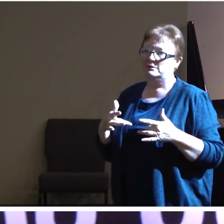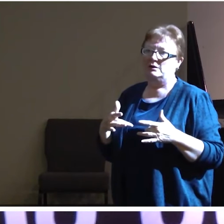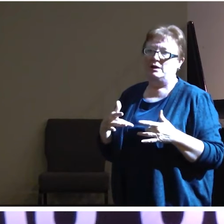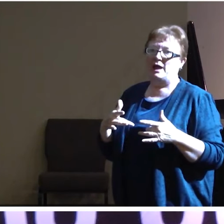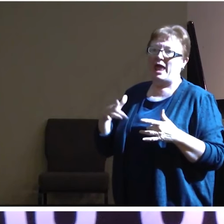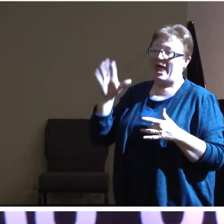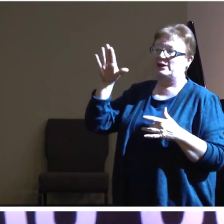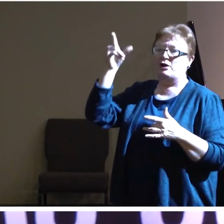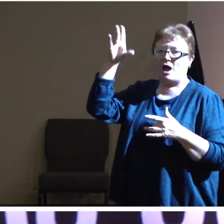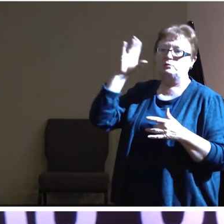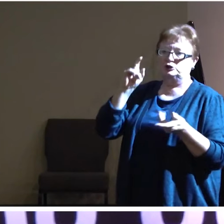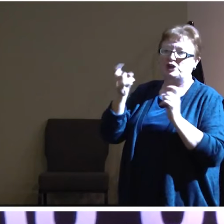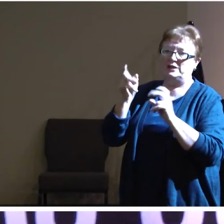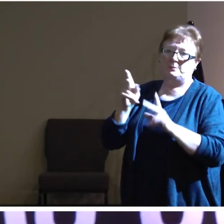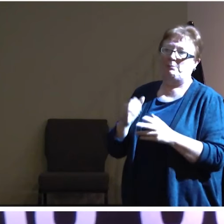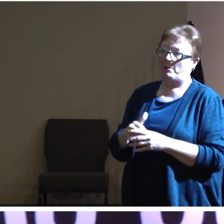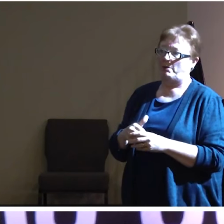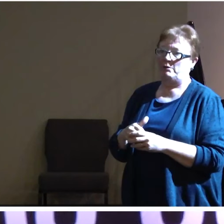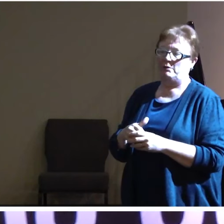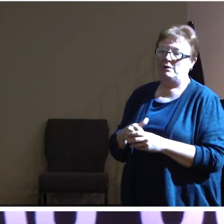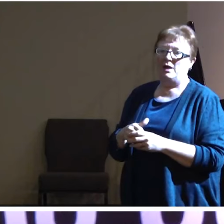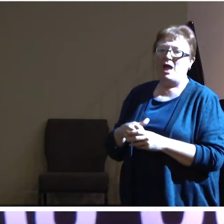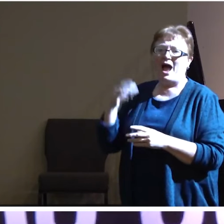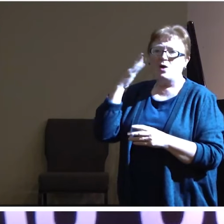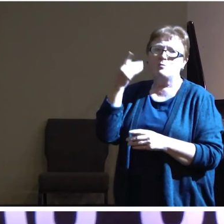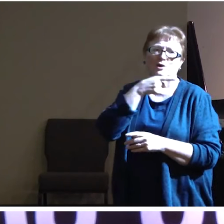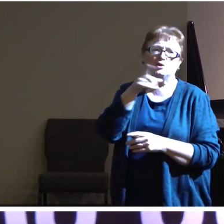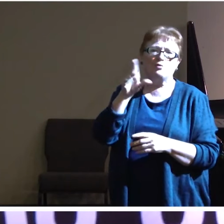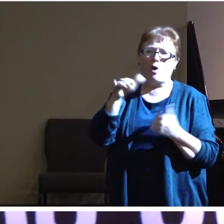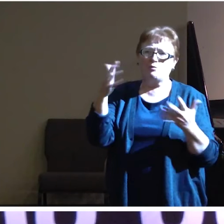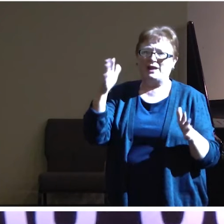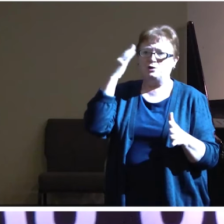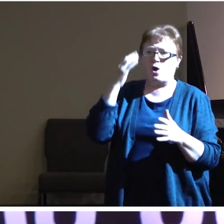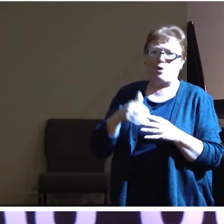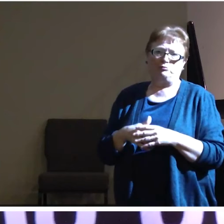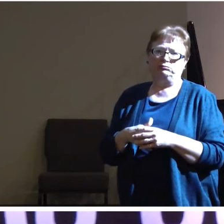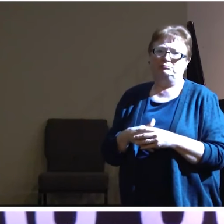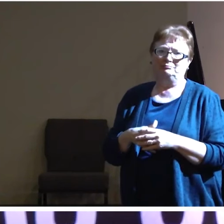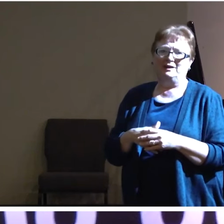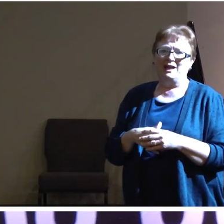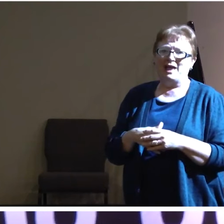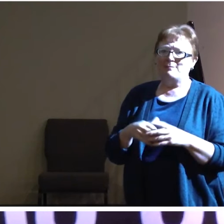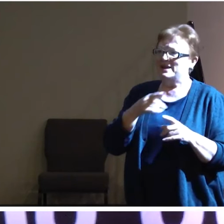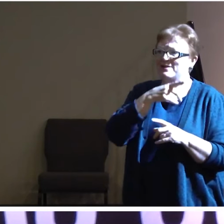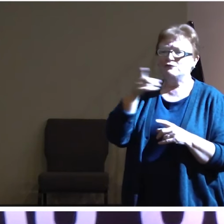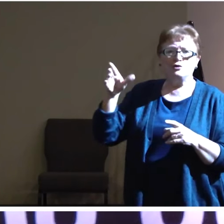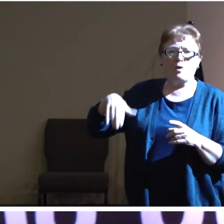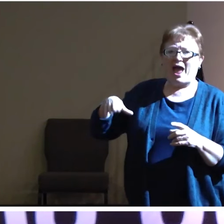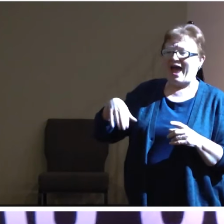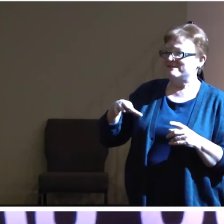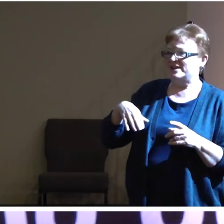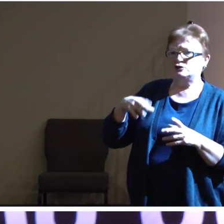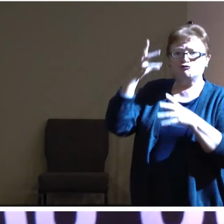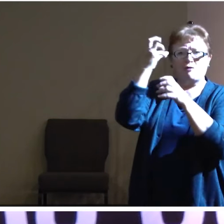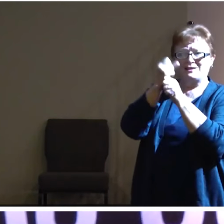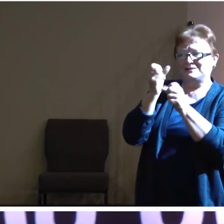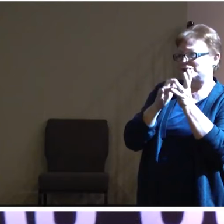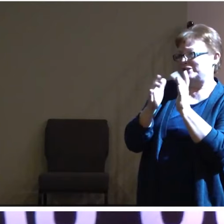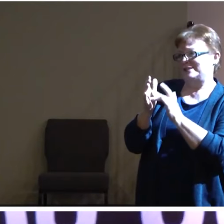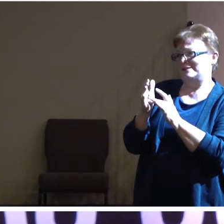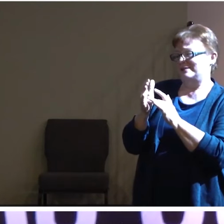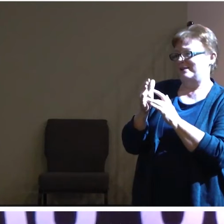And I hope that all of you that have come today already know this. This is just a reminder. But if you have not yet put your faith in Jesus Christ, may I make